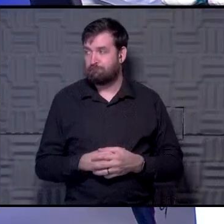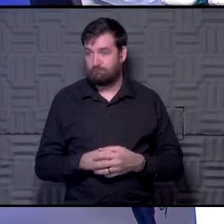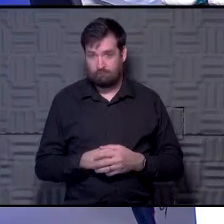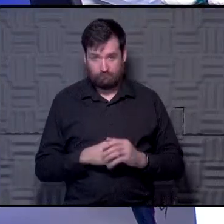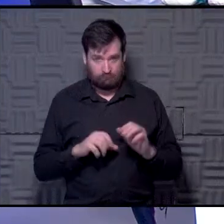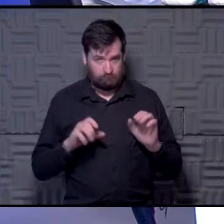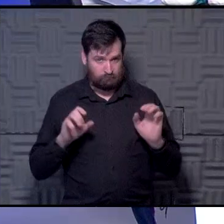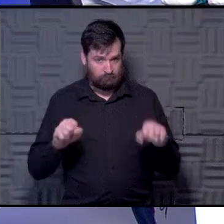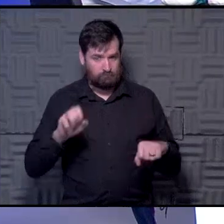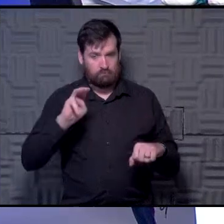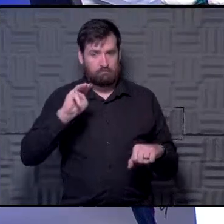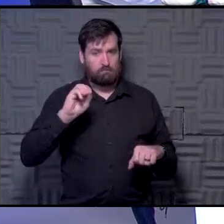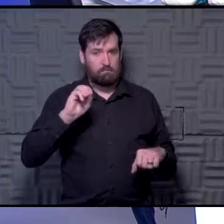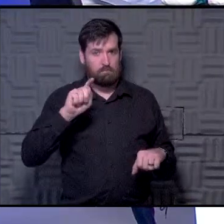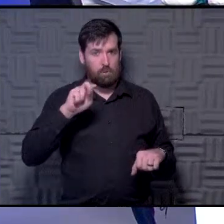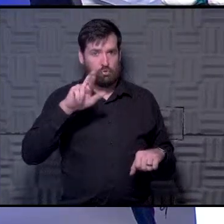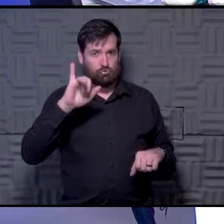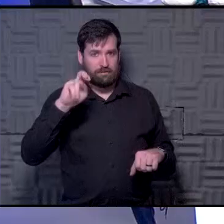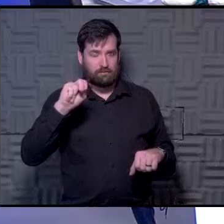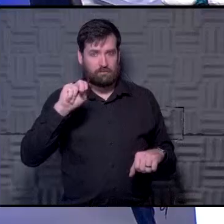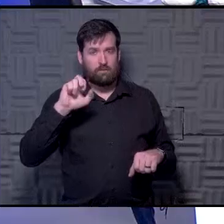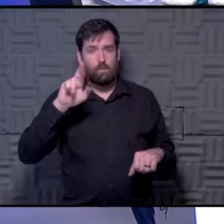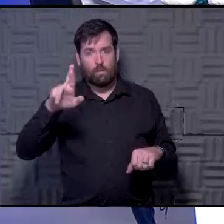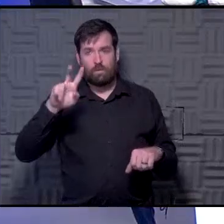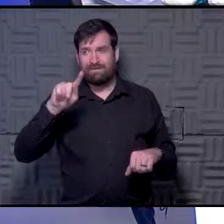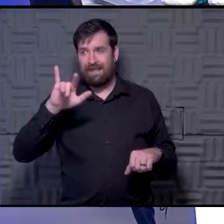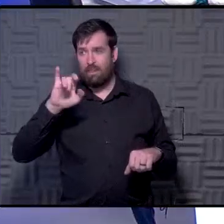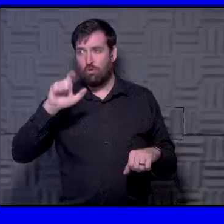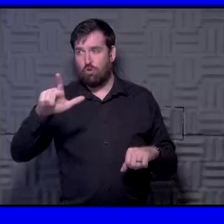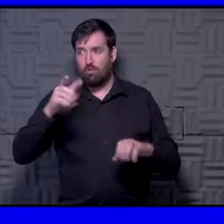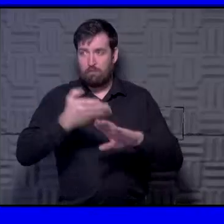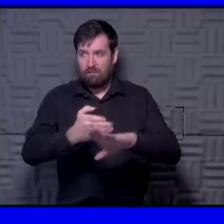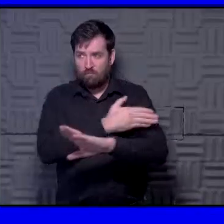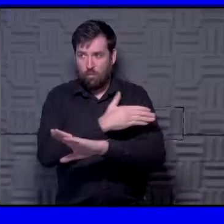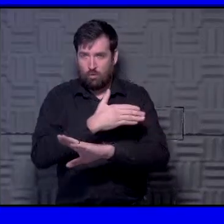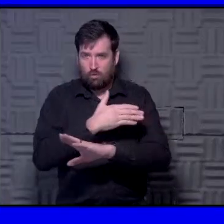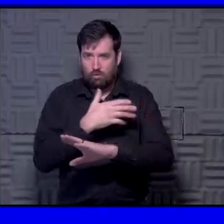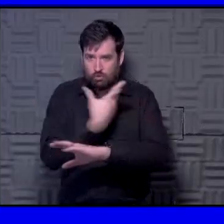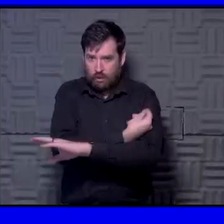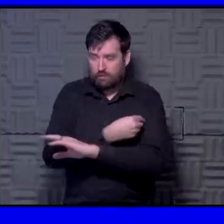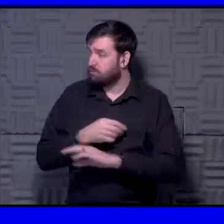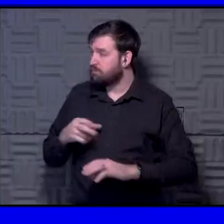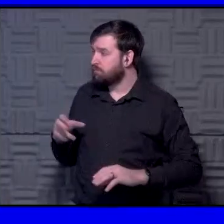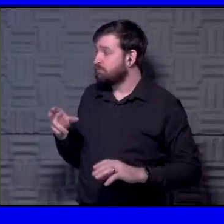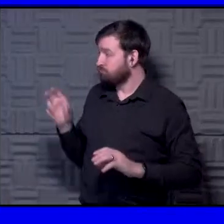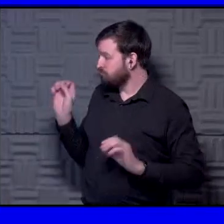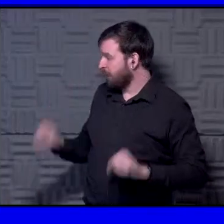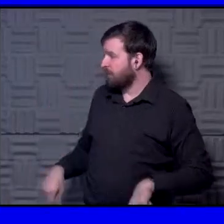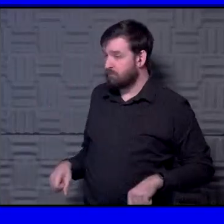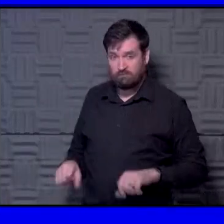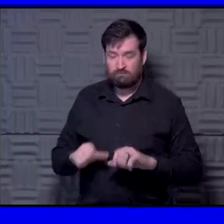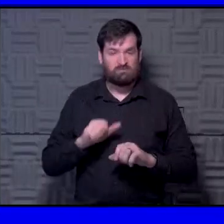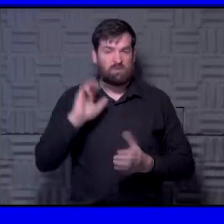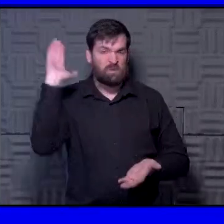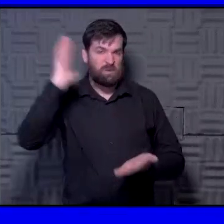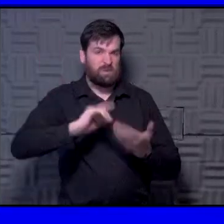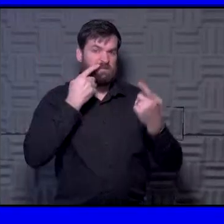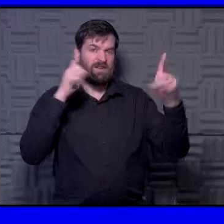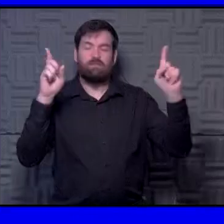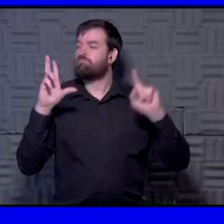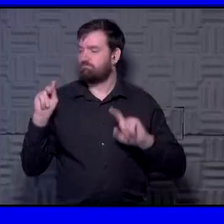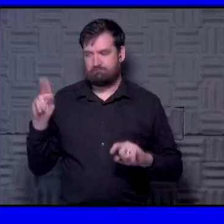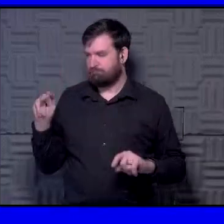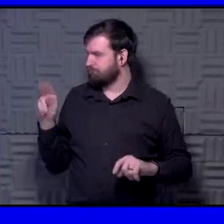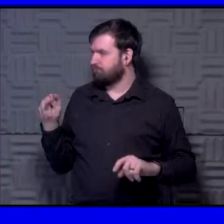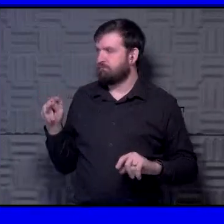Can you take Motrin or Tylenol or something like that before you get the shot? I think you can. It doesn't reduce the effectiveness of the shot. It doesn't reduce the effectiveness